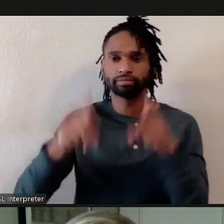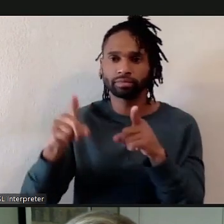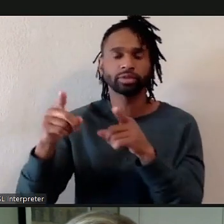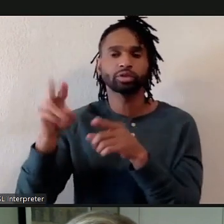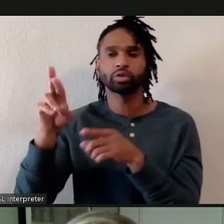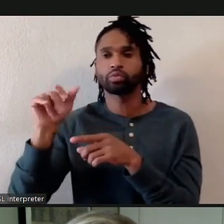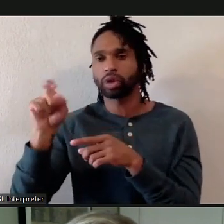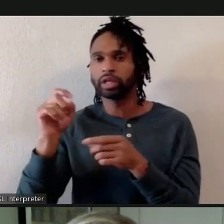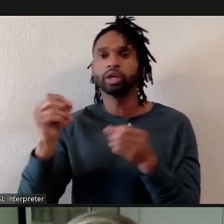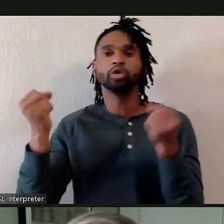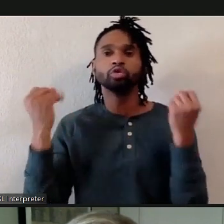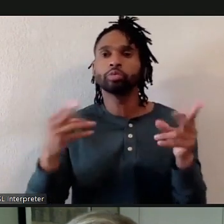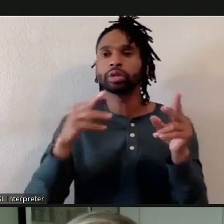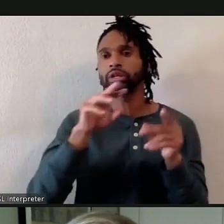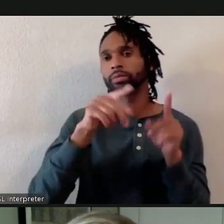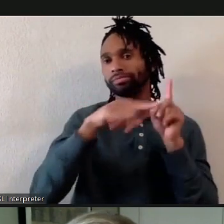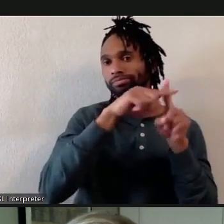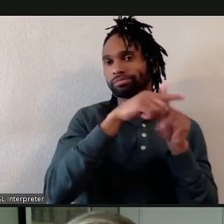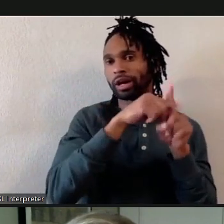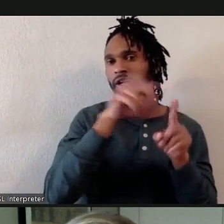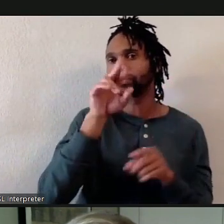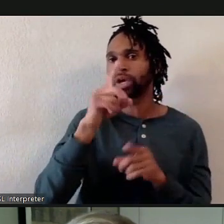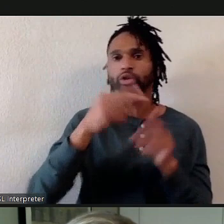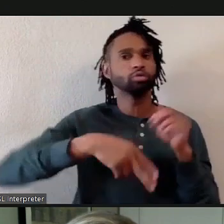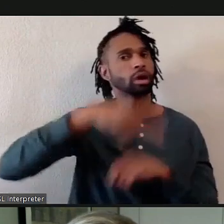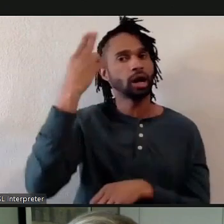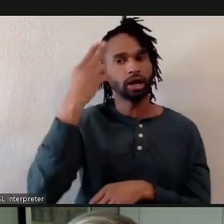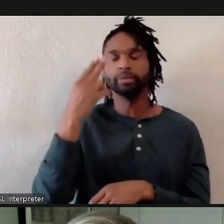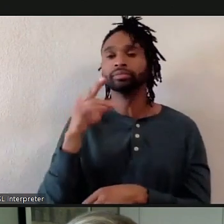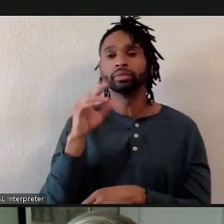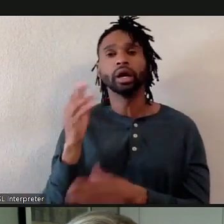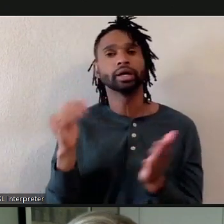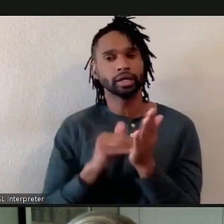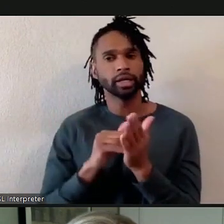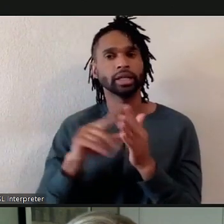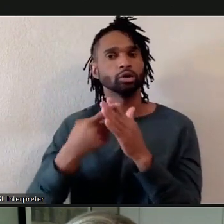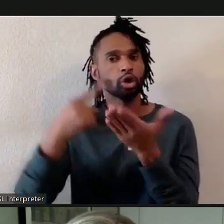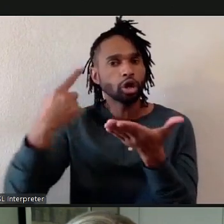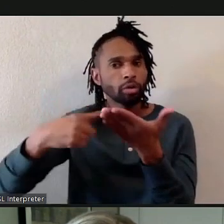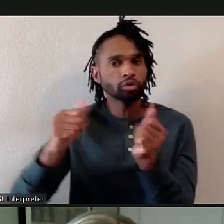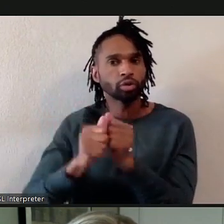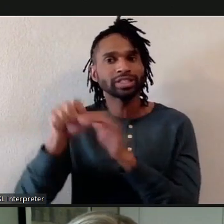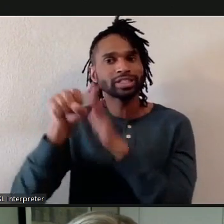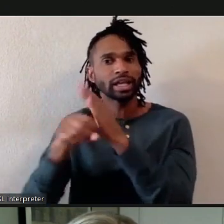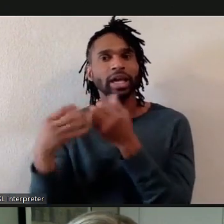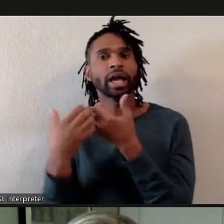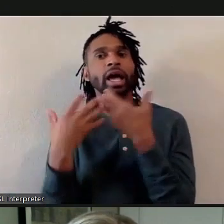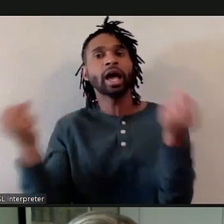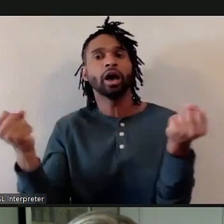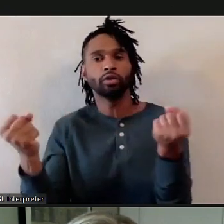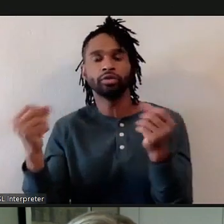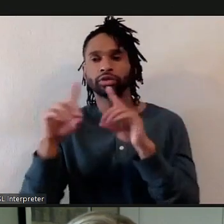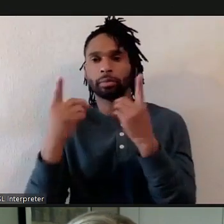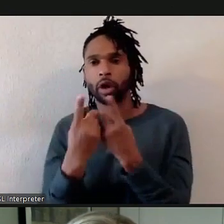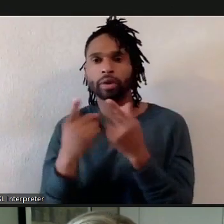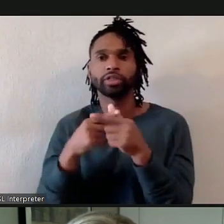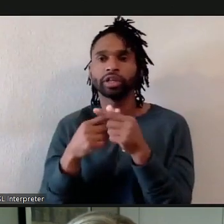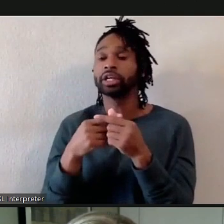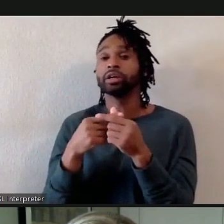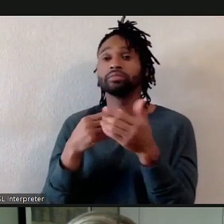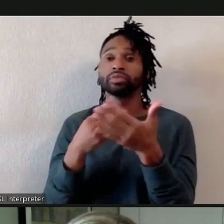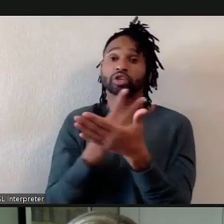positivity rates are too high. And that begins a conversation with the state health department. And over the next 2 weeks, there's an expectation that